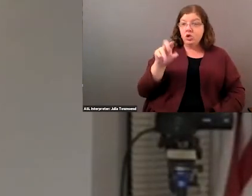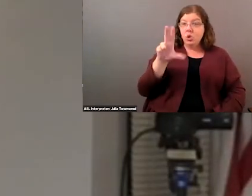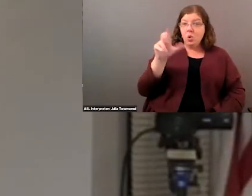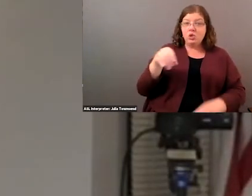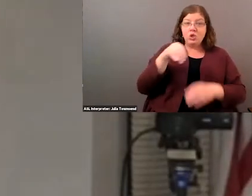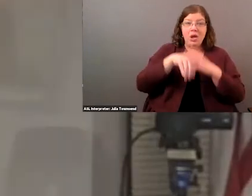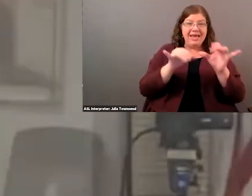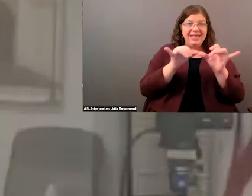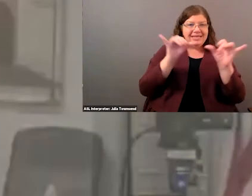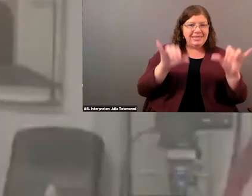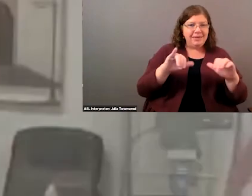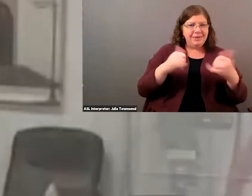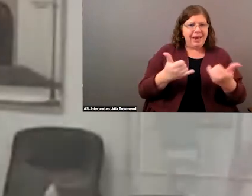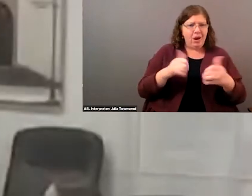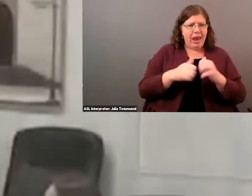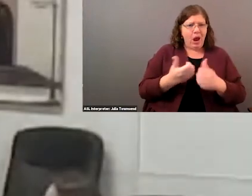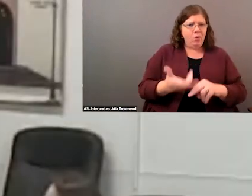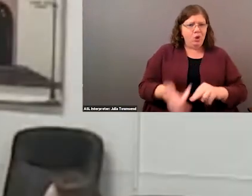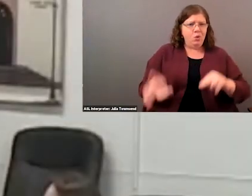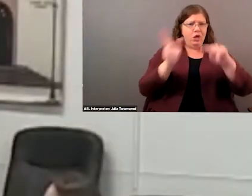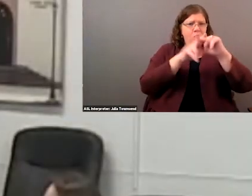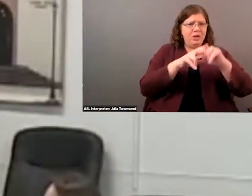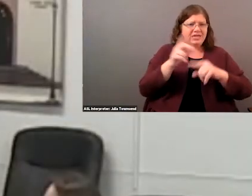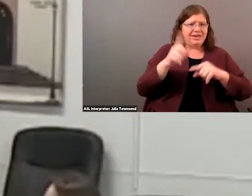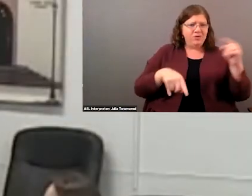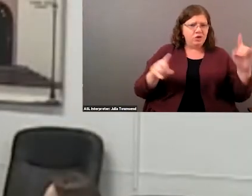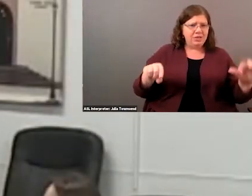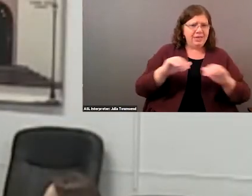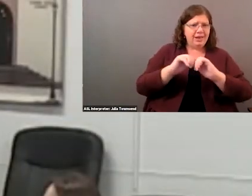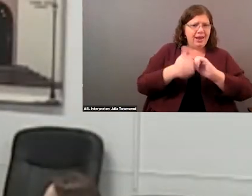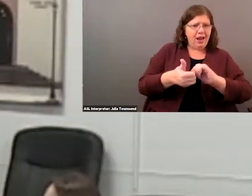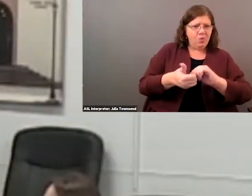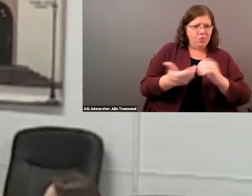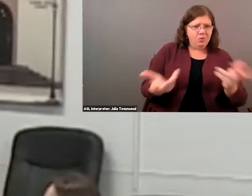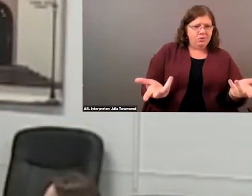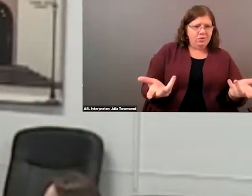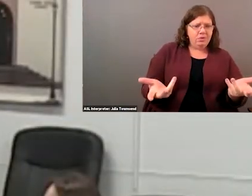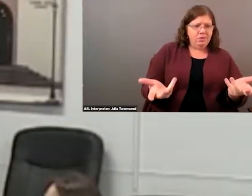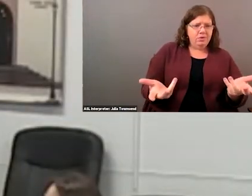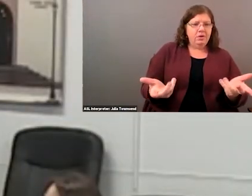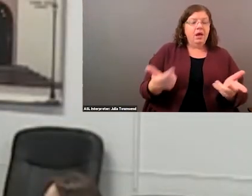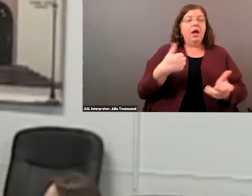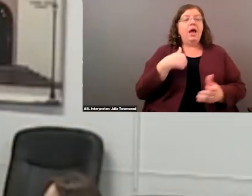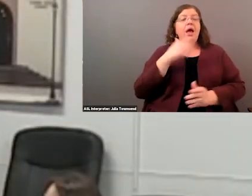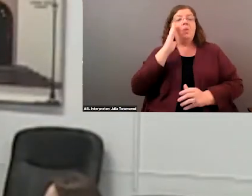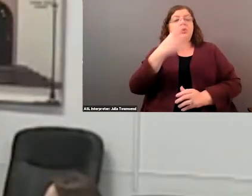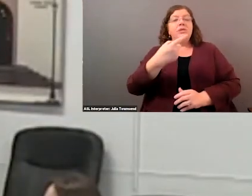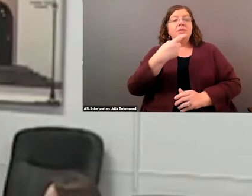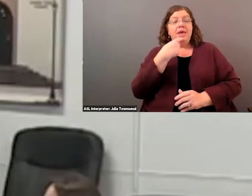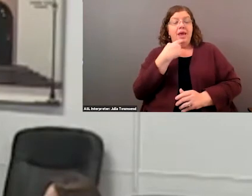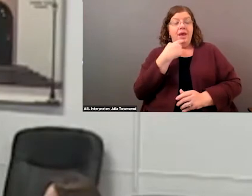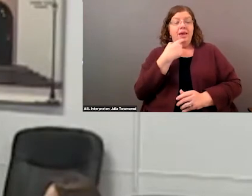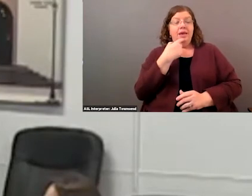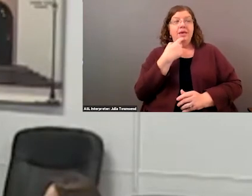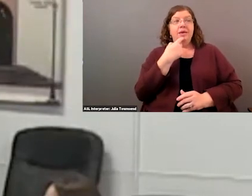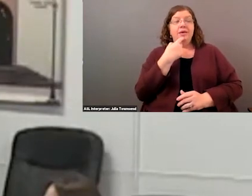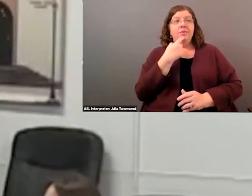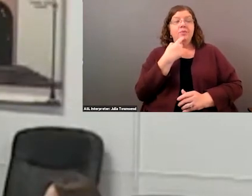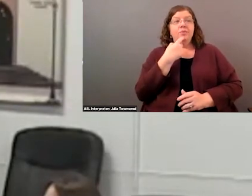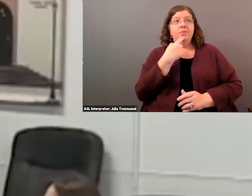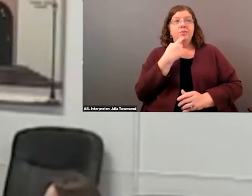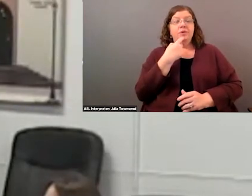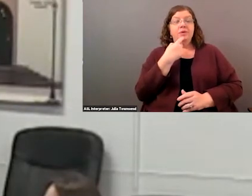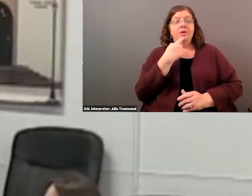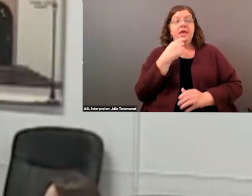Well, I would just say that our selection process, it'll actually be screening, application,